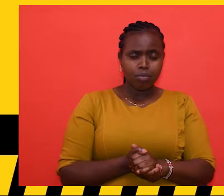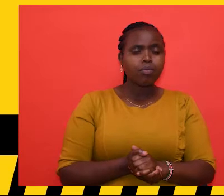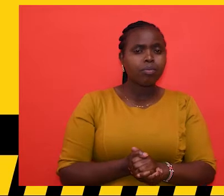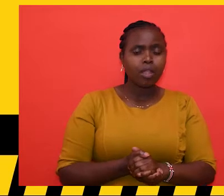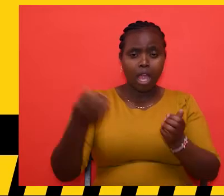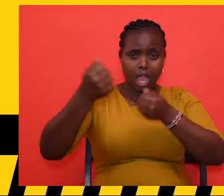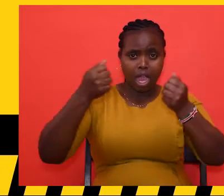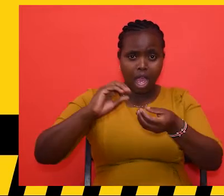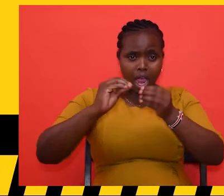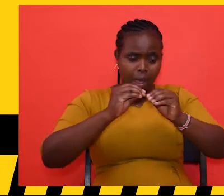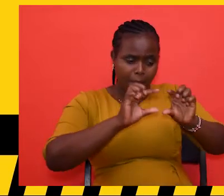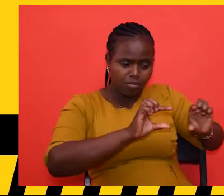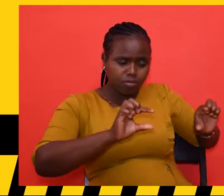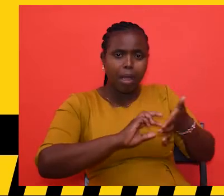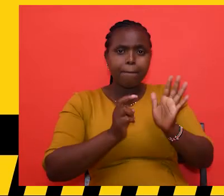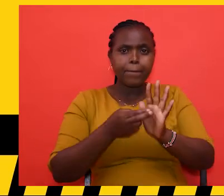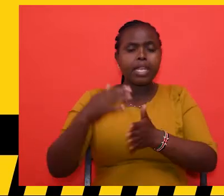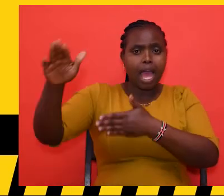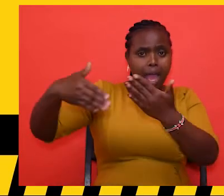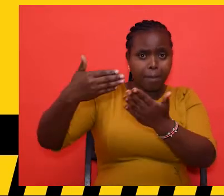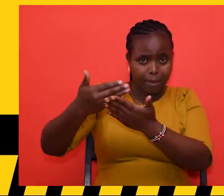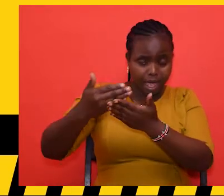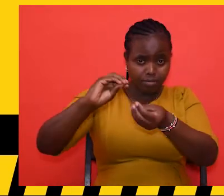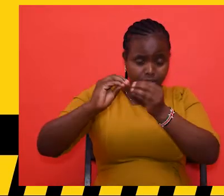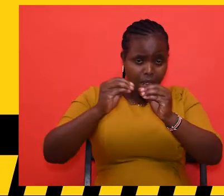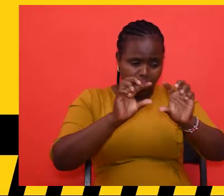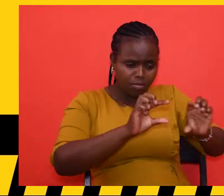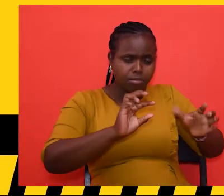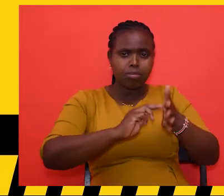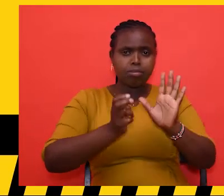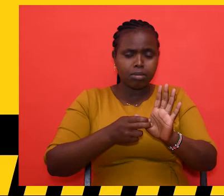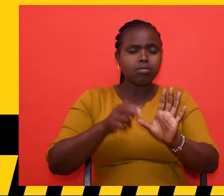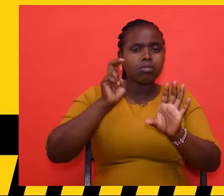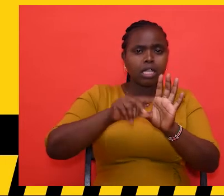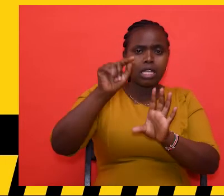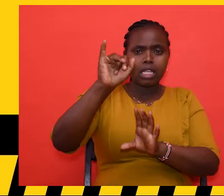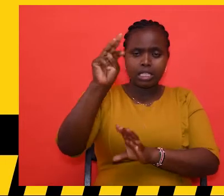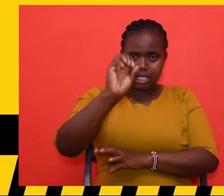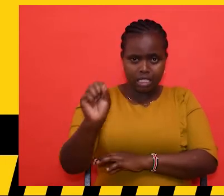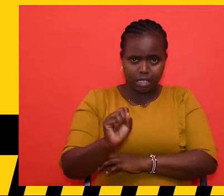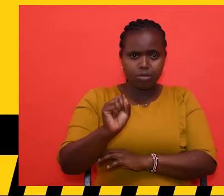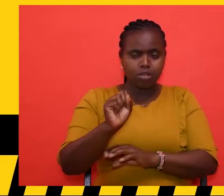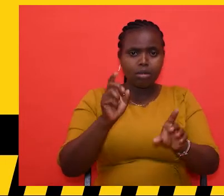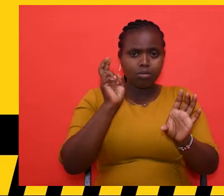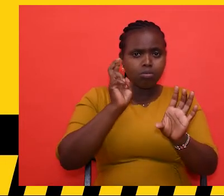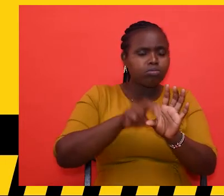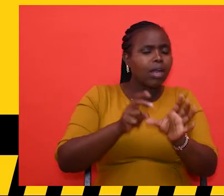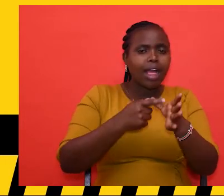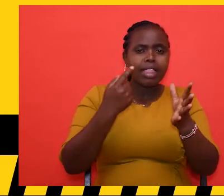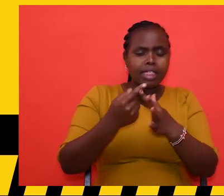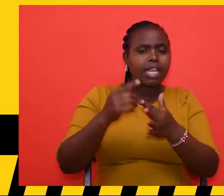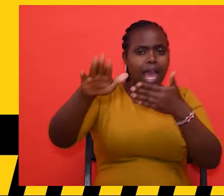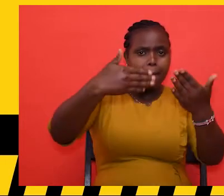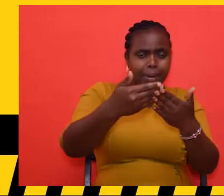Reflective number plates. To apply for the replacement of a reflective number plate, log on to your TIMS portal, go to the reflective number plate menu,